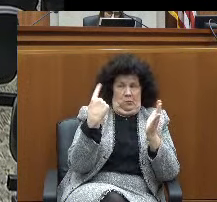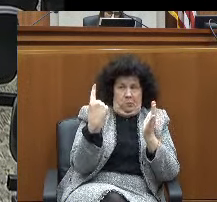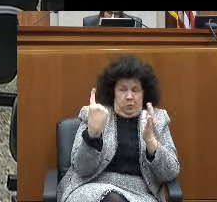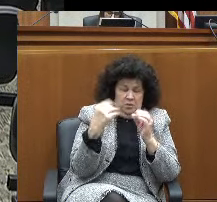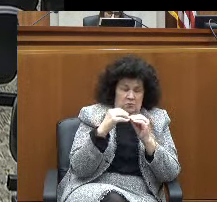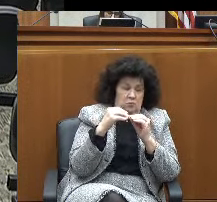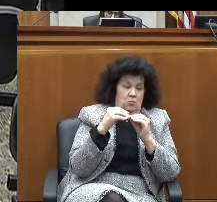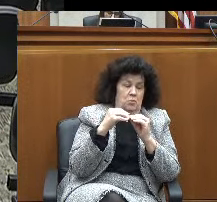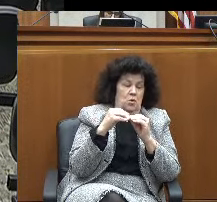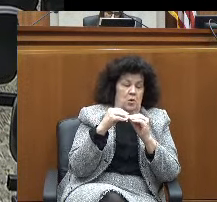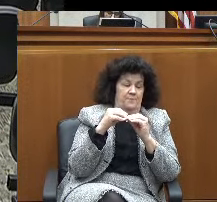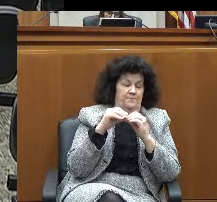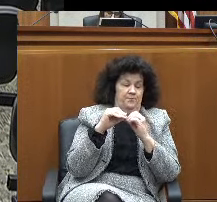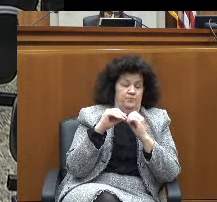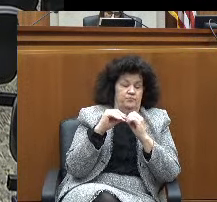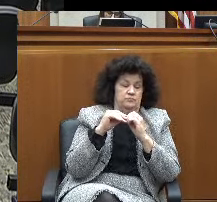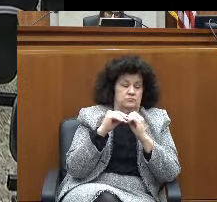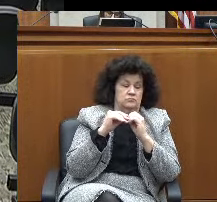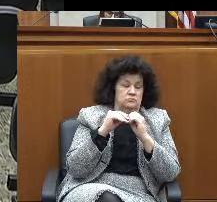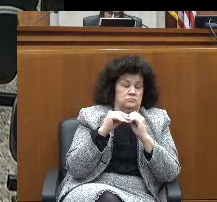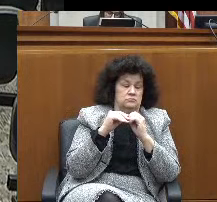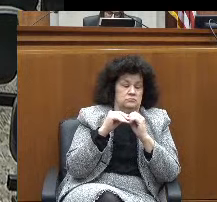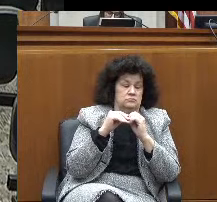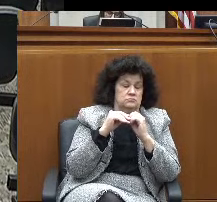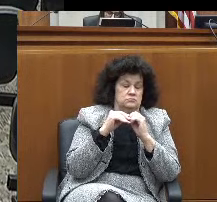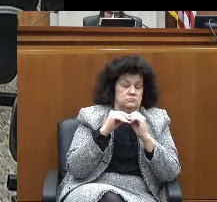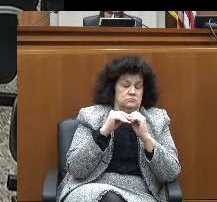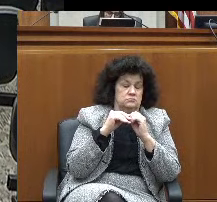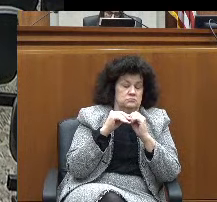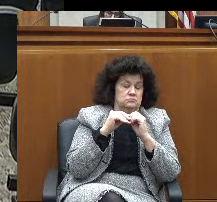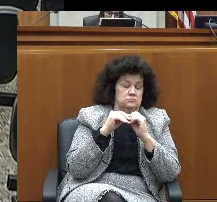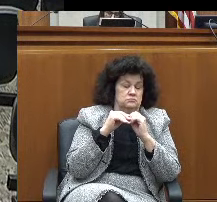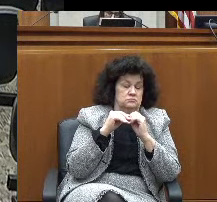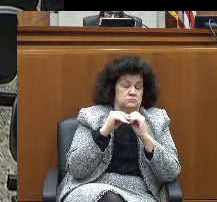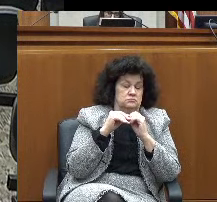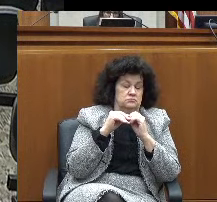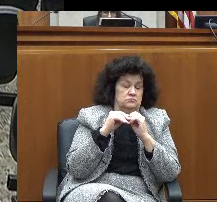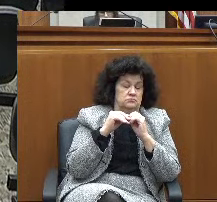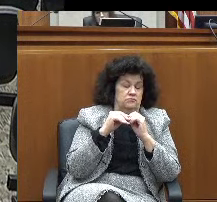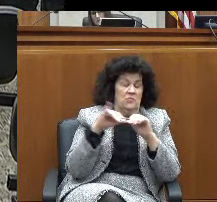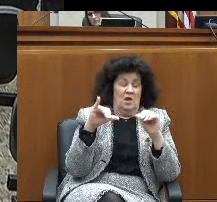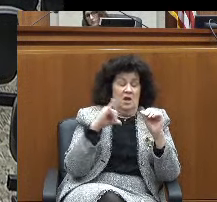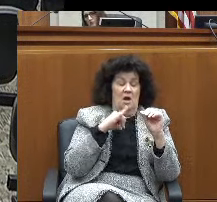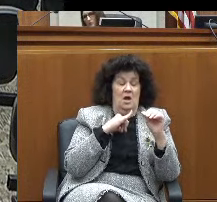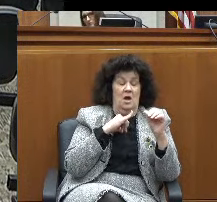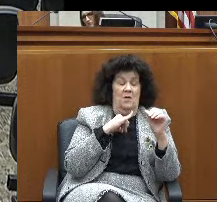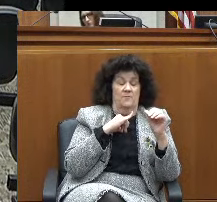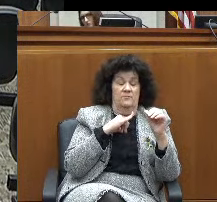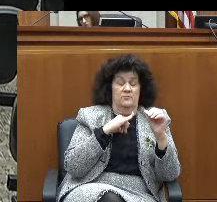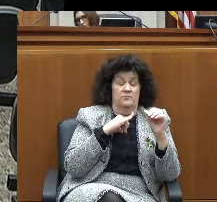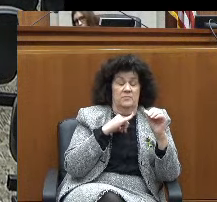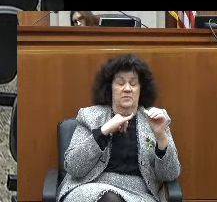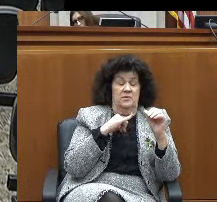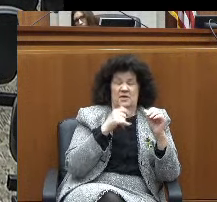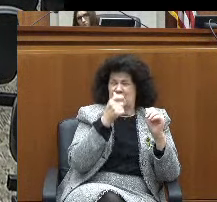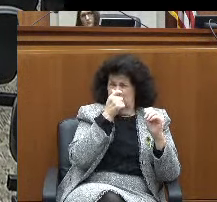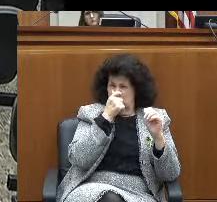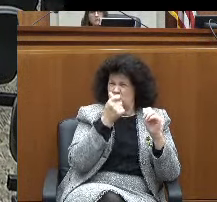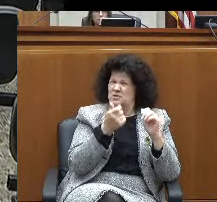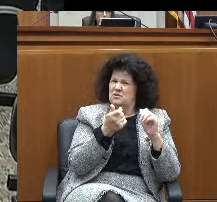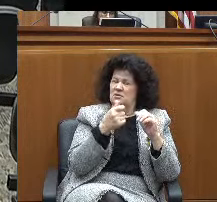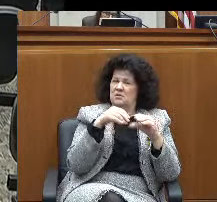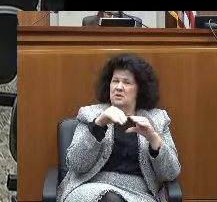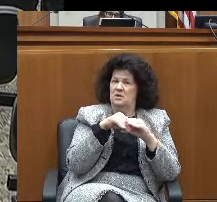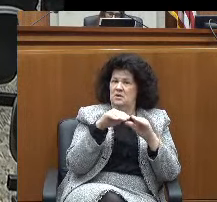more note and it failed a moment ago. I'm particularly interested in how